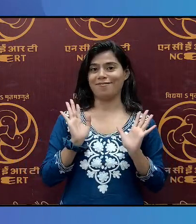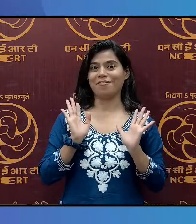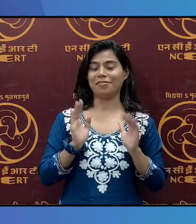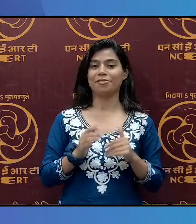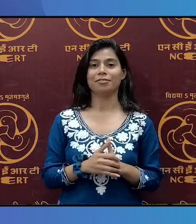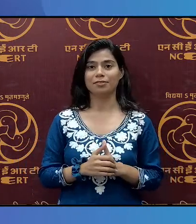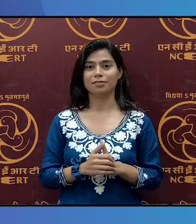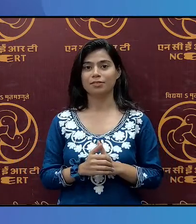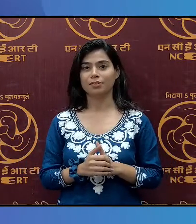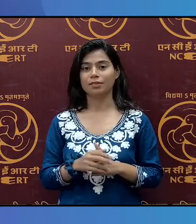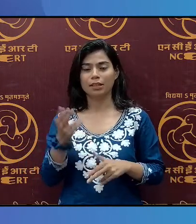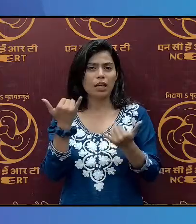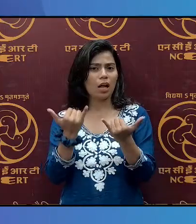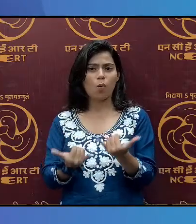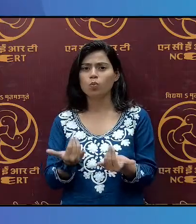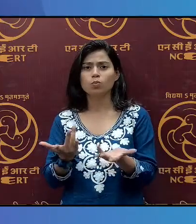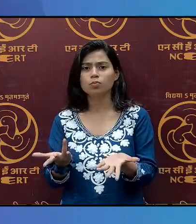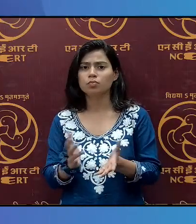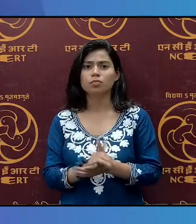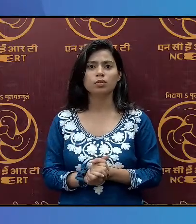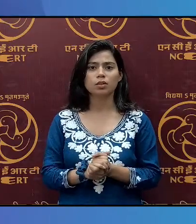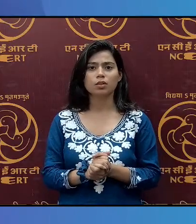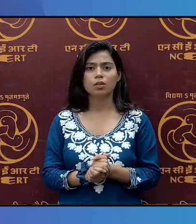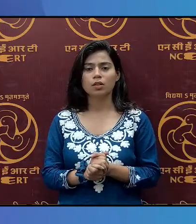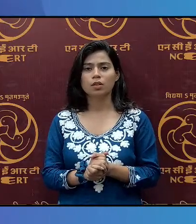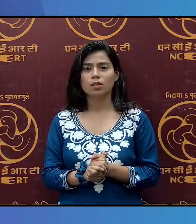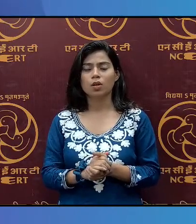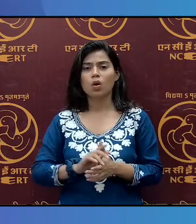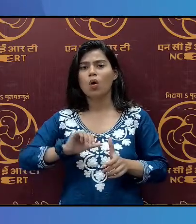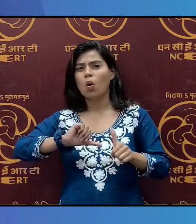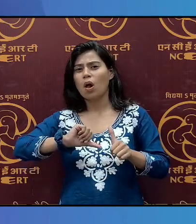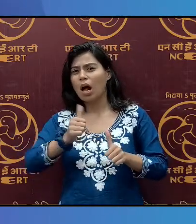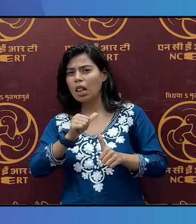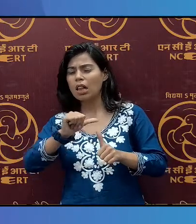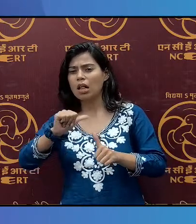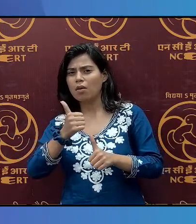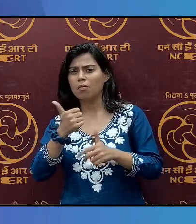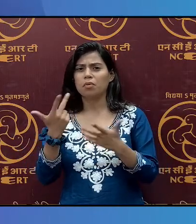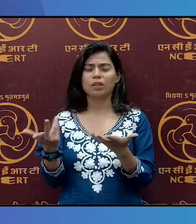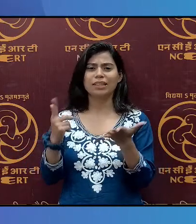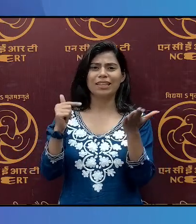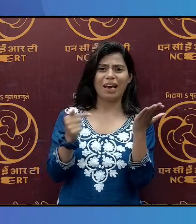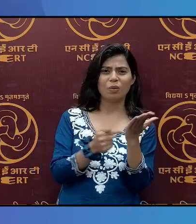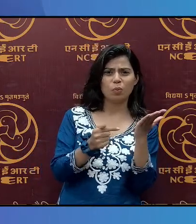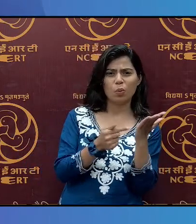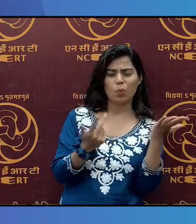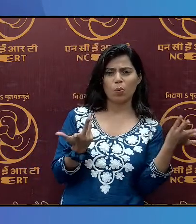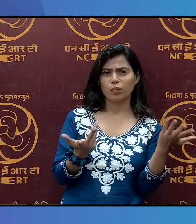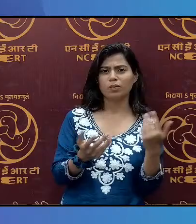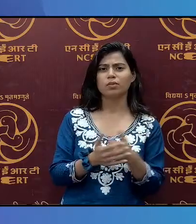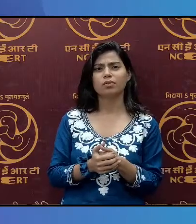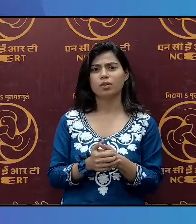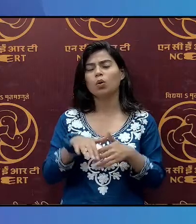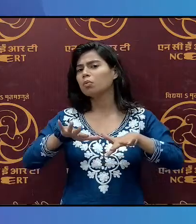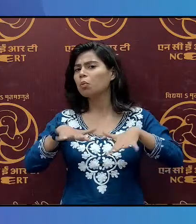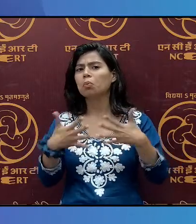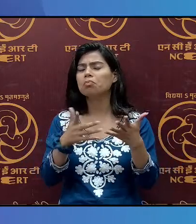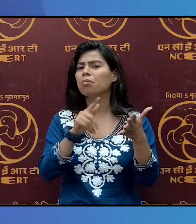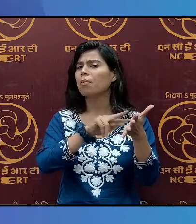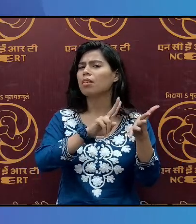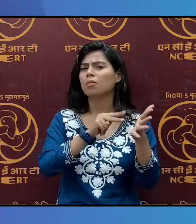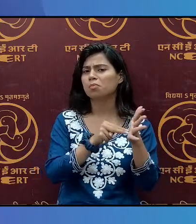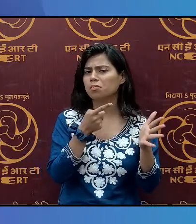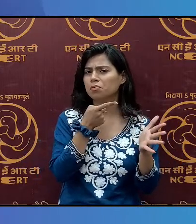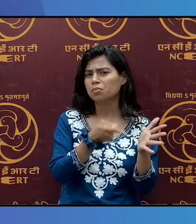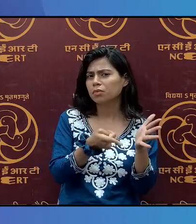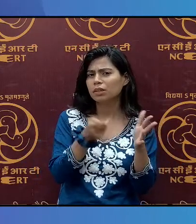example, we are now exposed to alternative intelligence technology, and we need to know what it is. Similarly,